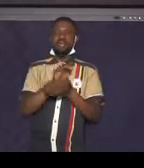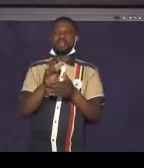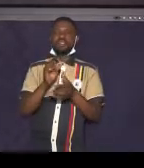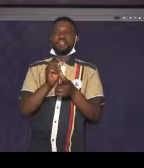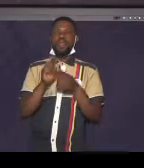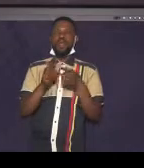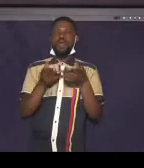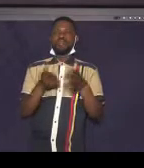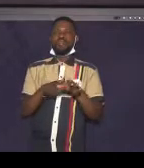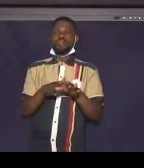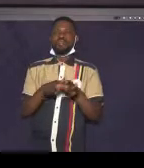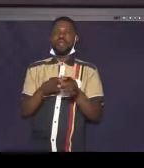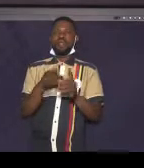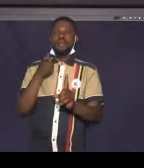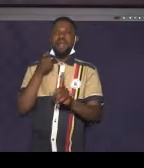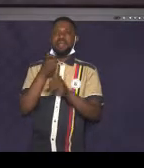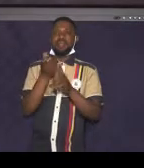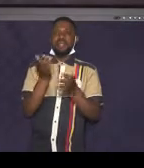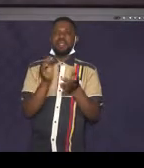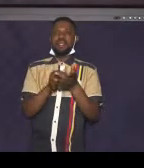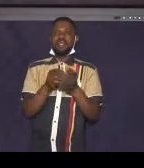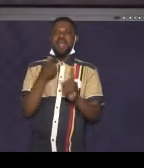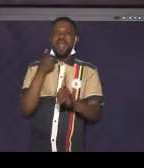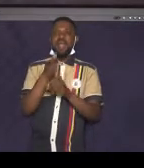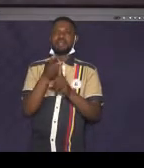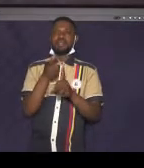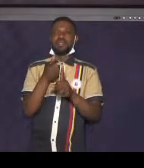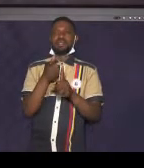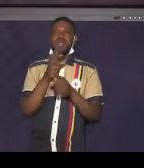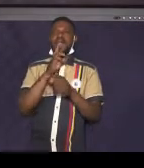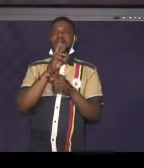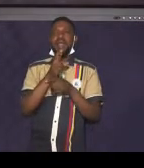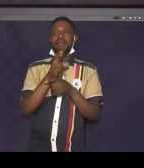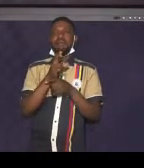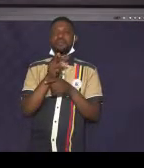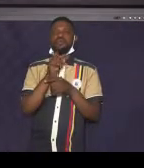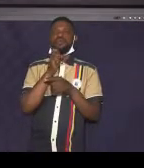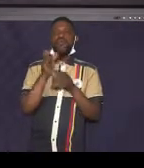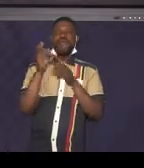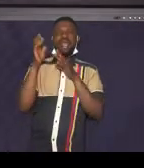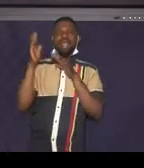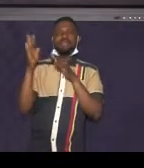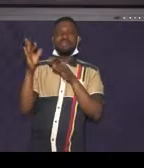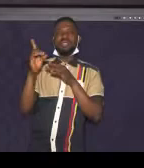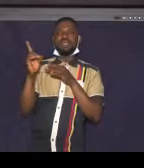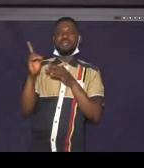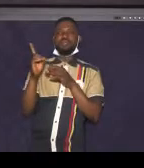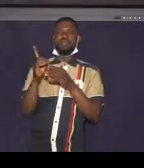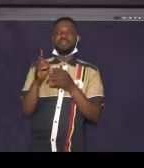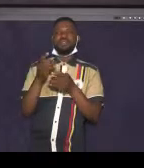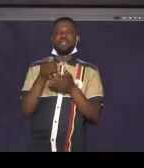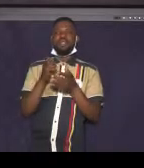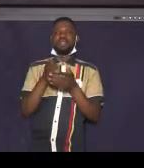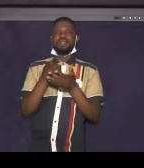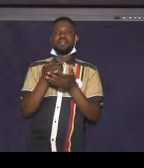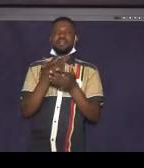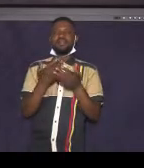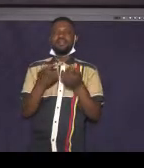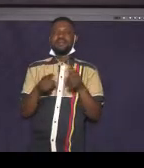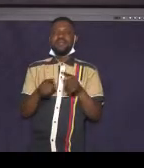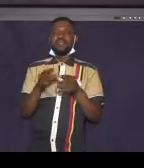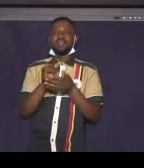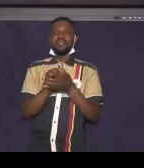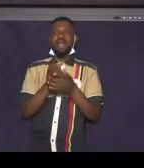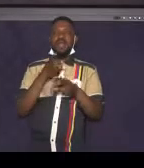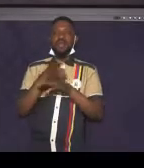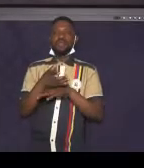death. Accident again. Accidents are unexpected events that cause